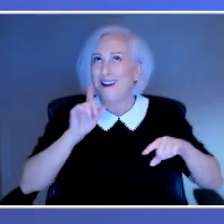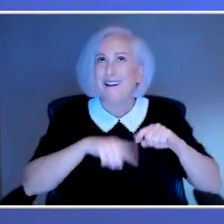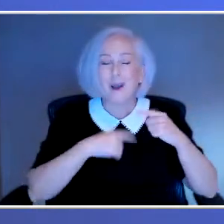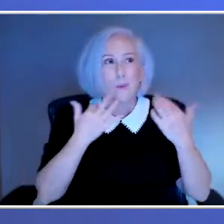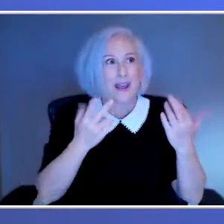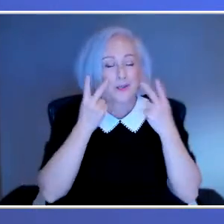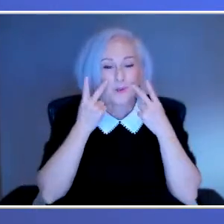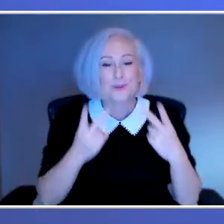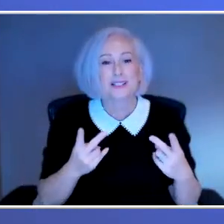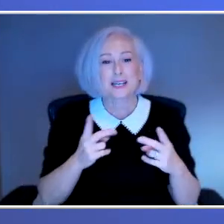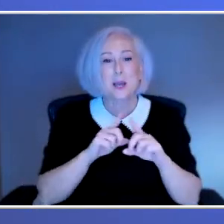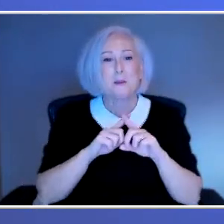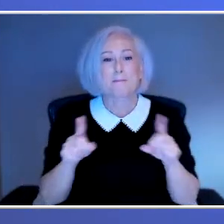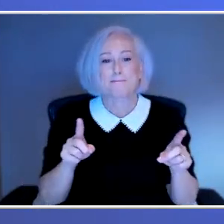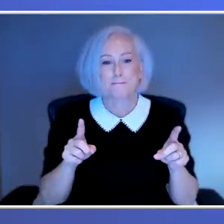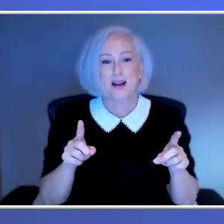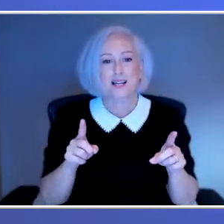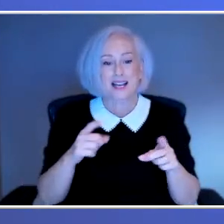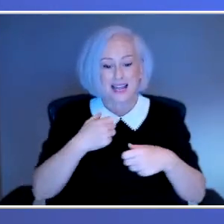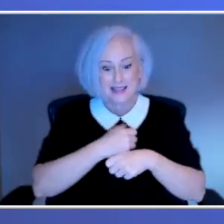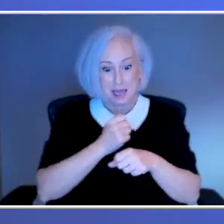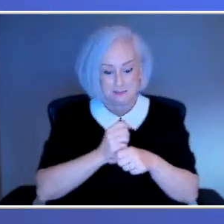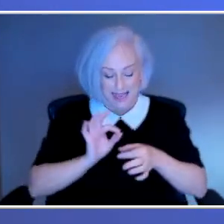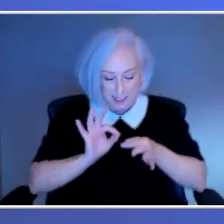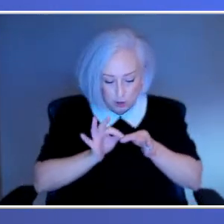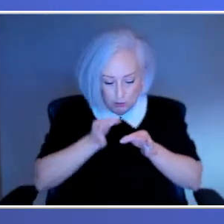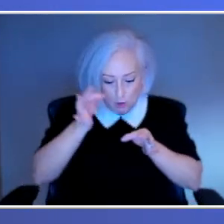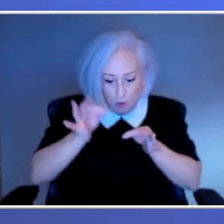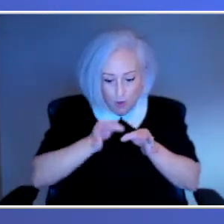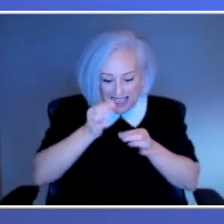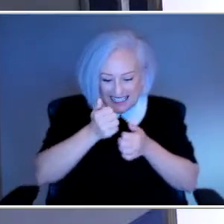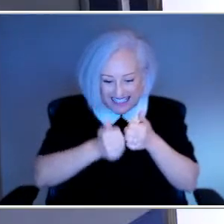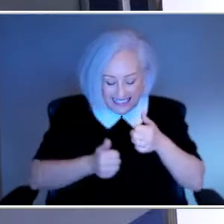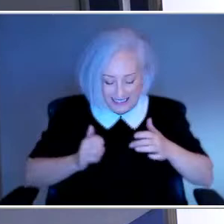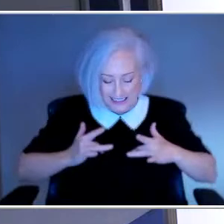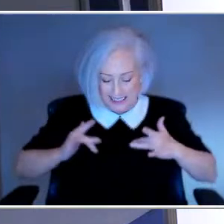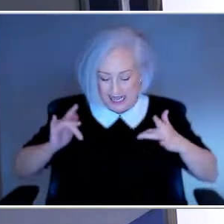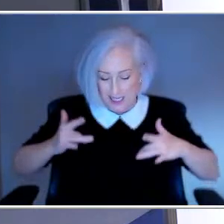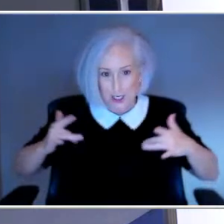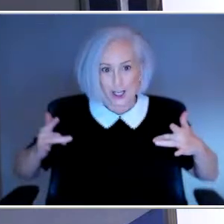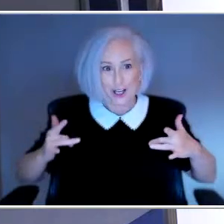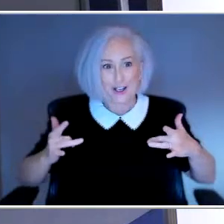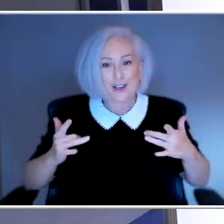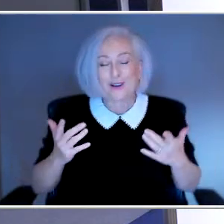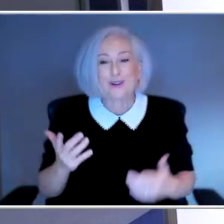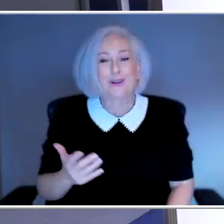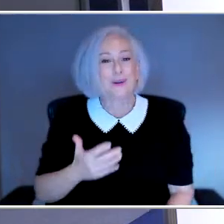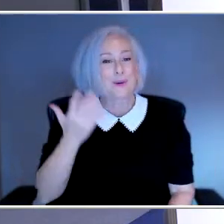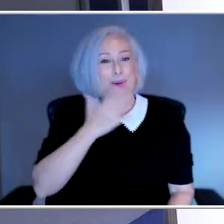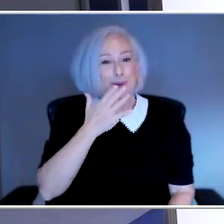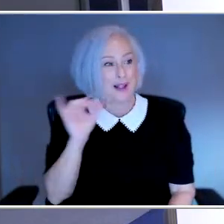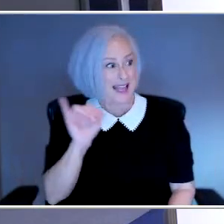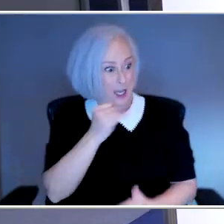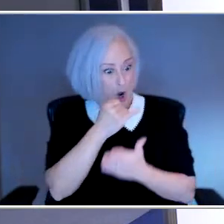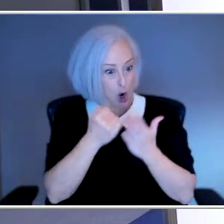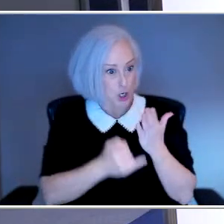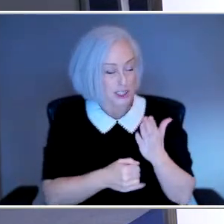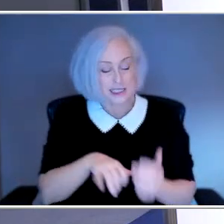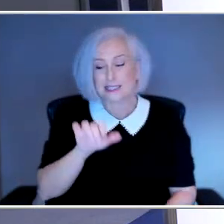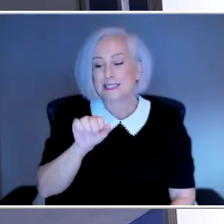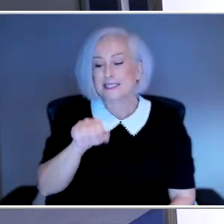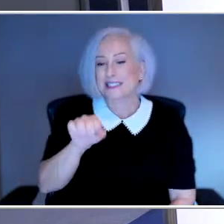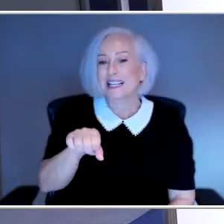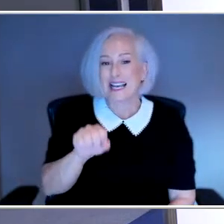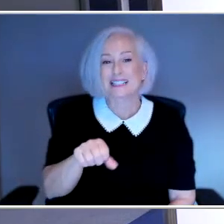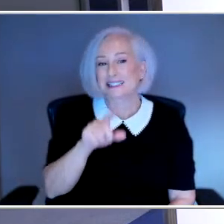by hand, and I will be wearing it. They're pieces of their artwork, aren't they? Yeah. Yes. They're